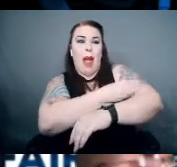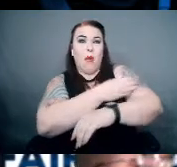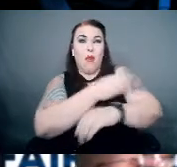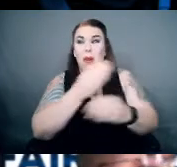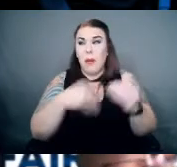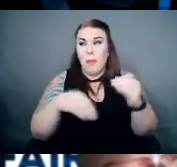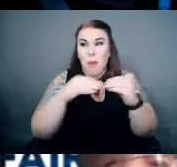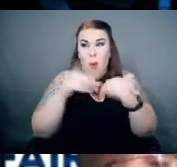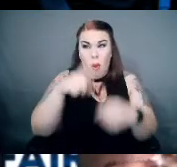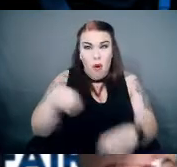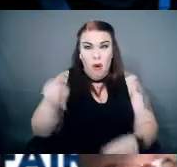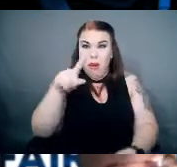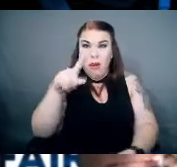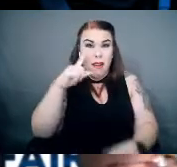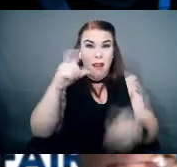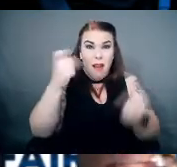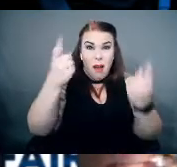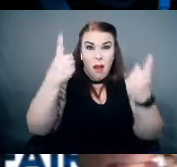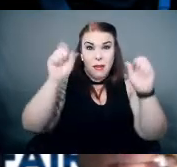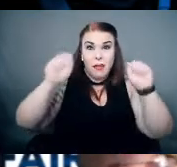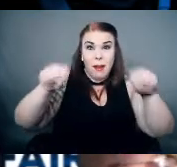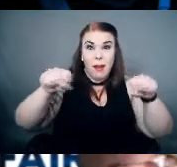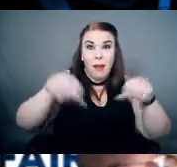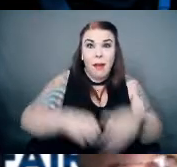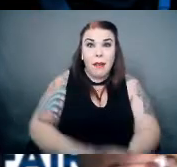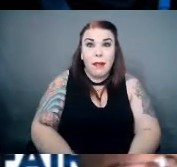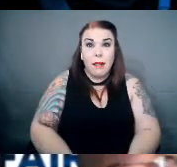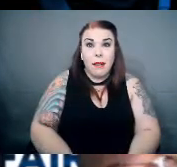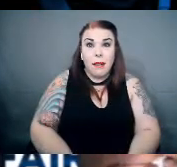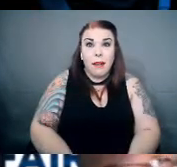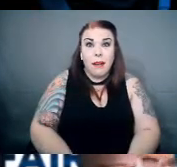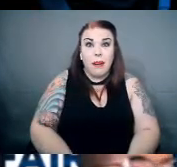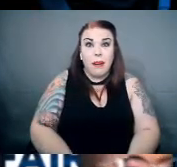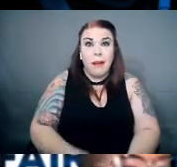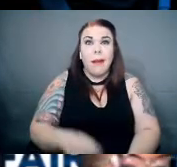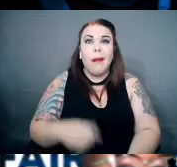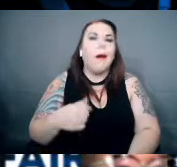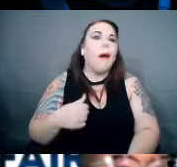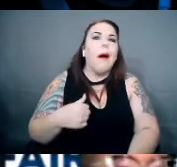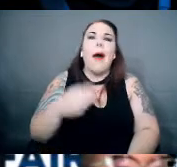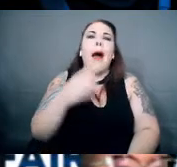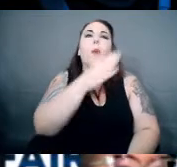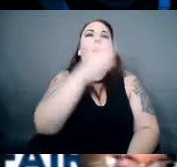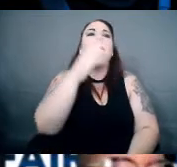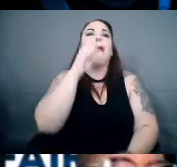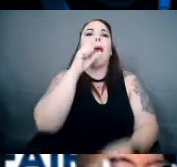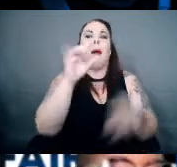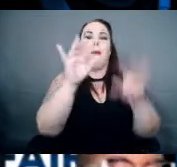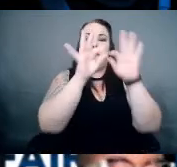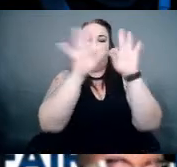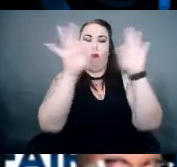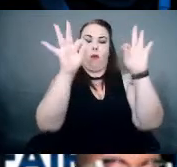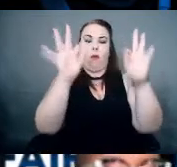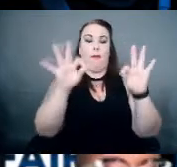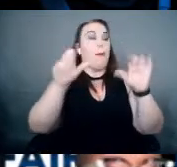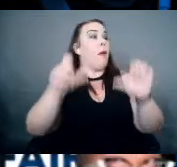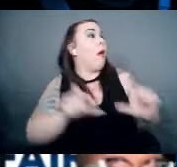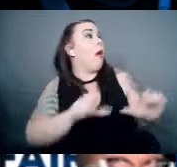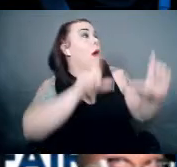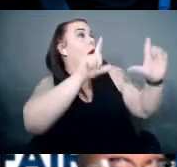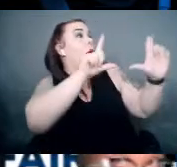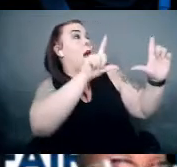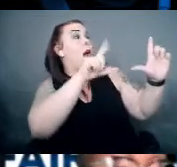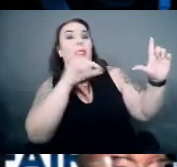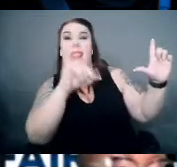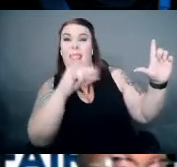So, you know, I would never frame something like the Last Supper and look at that as a mockery. And I would definitely have that in my living room.